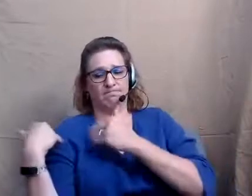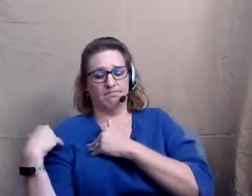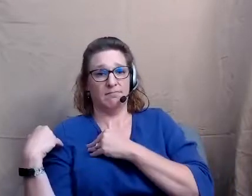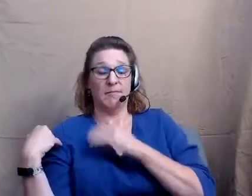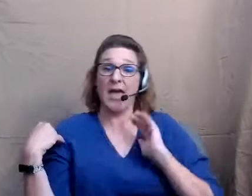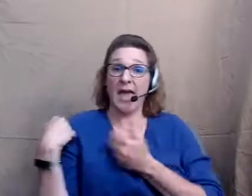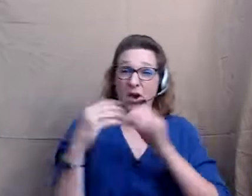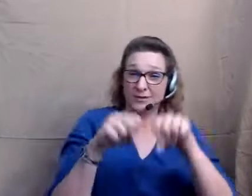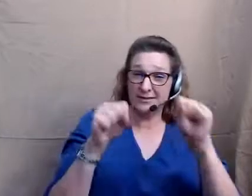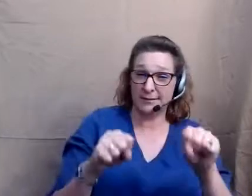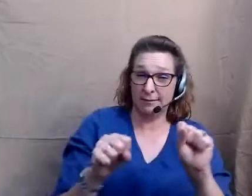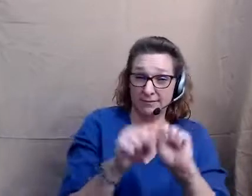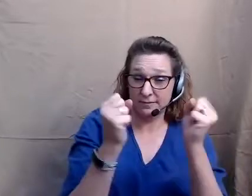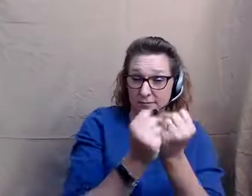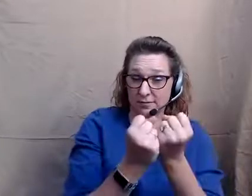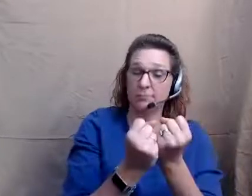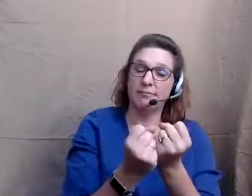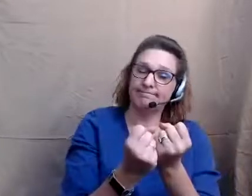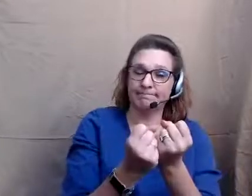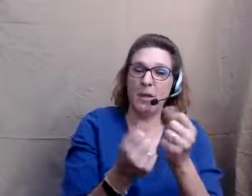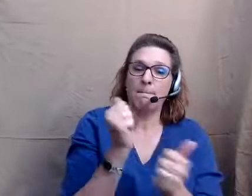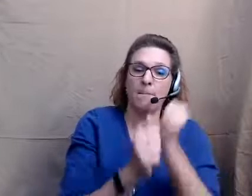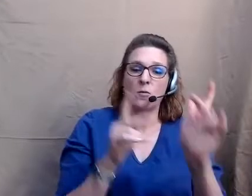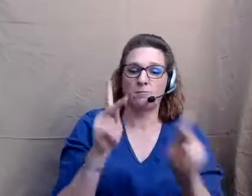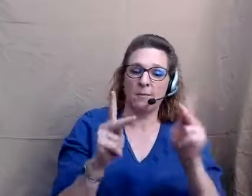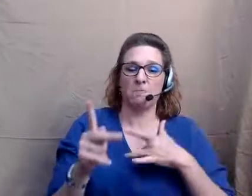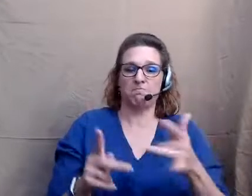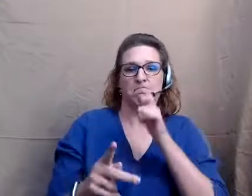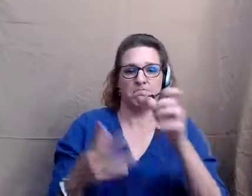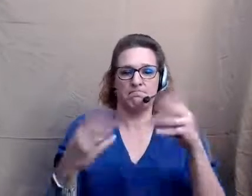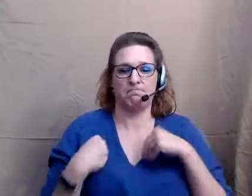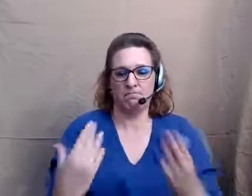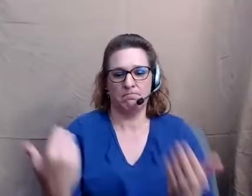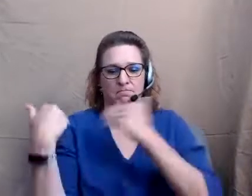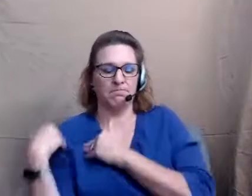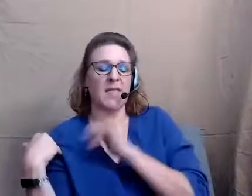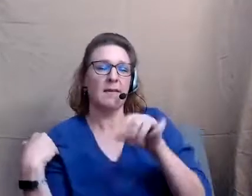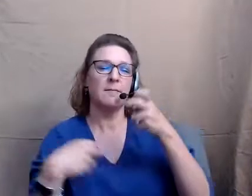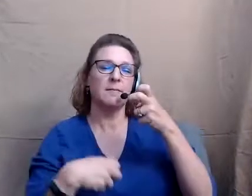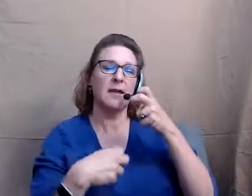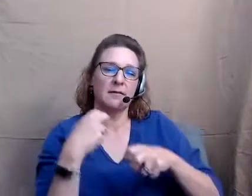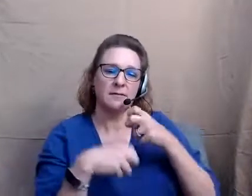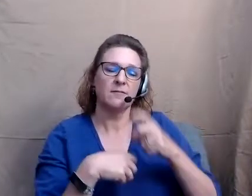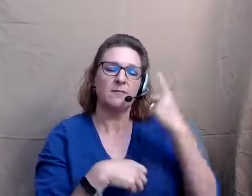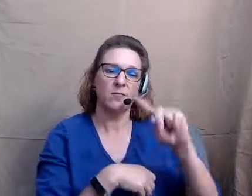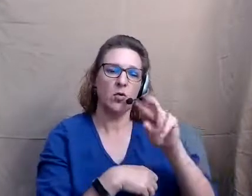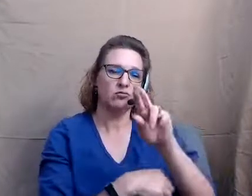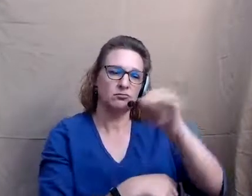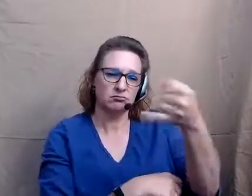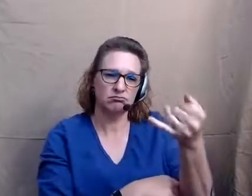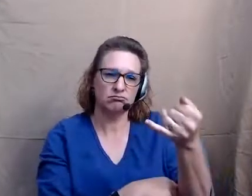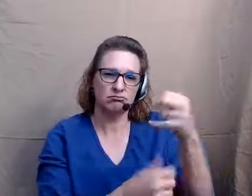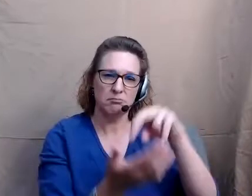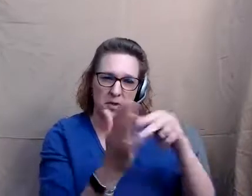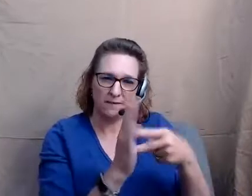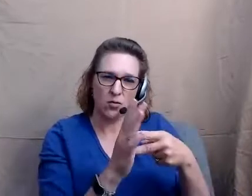that. And so that may make it more difficult, right, to have restorative justice as a meaningful option. Restorative justice is never